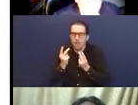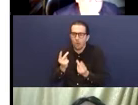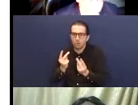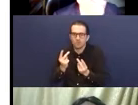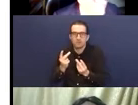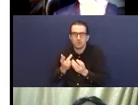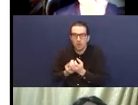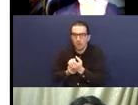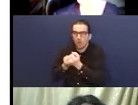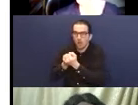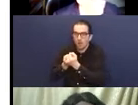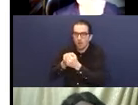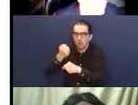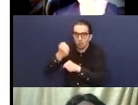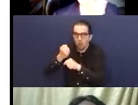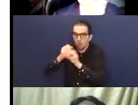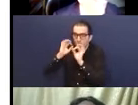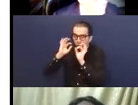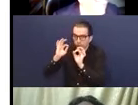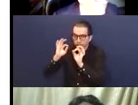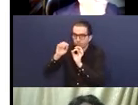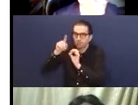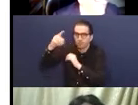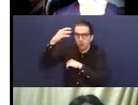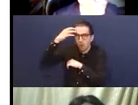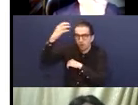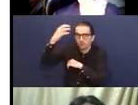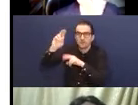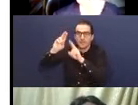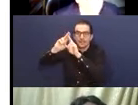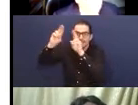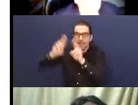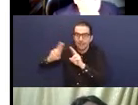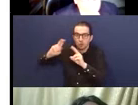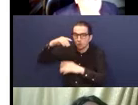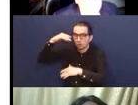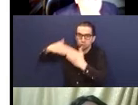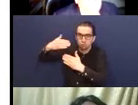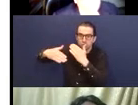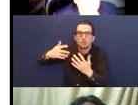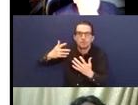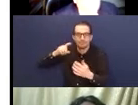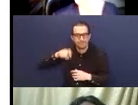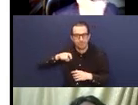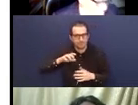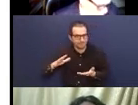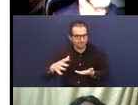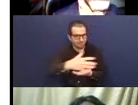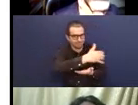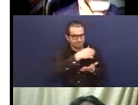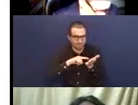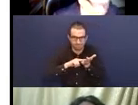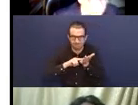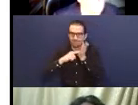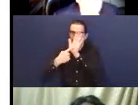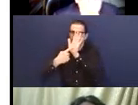is foundational to all other efforts. The second aspect is once the